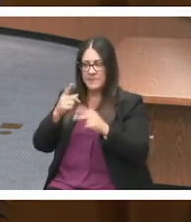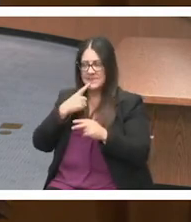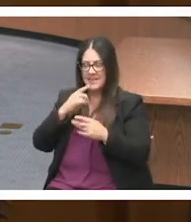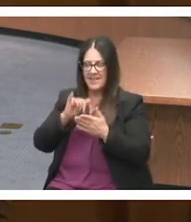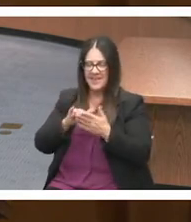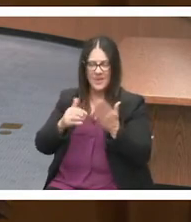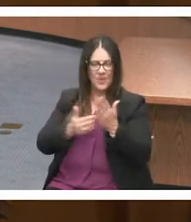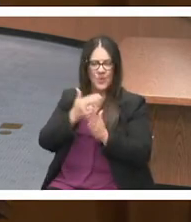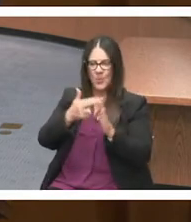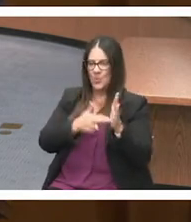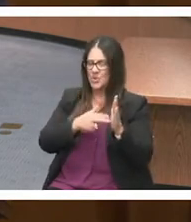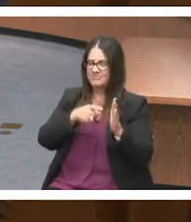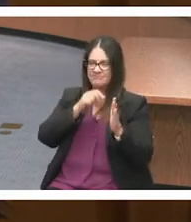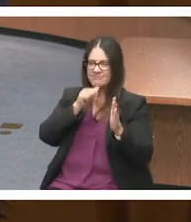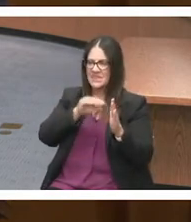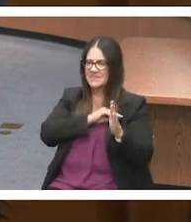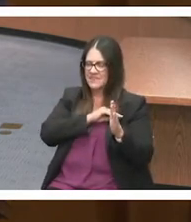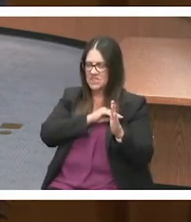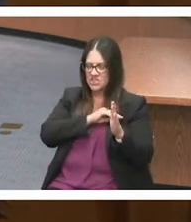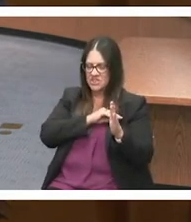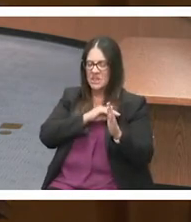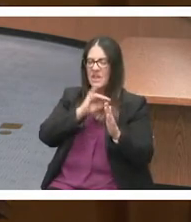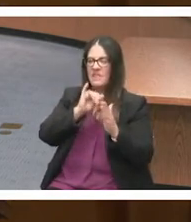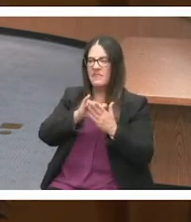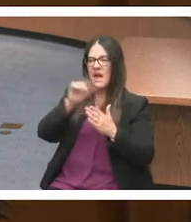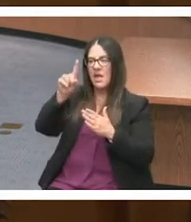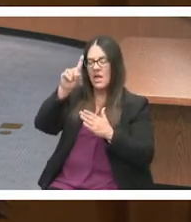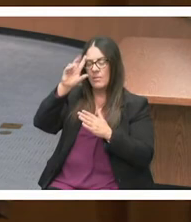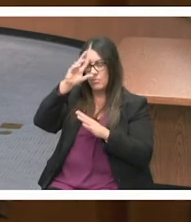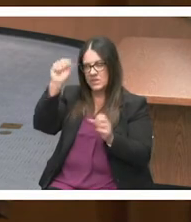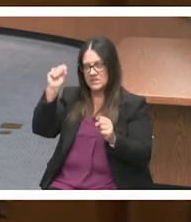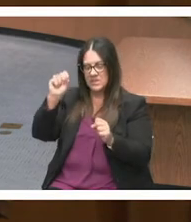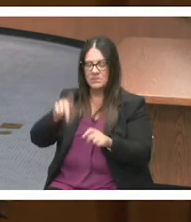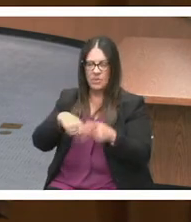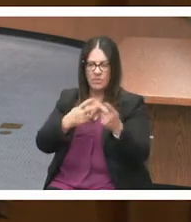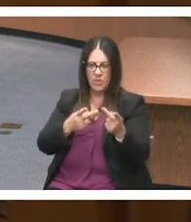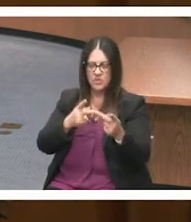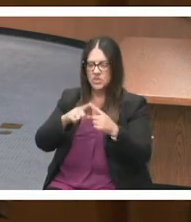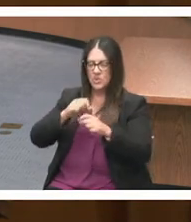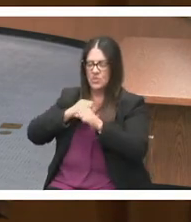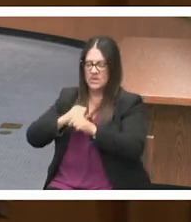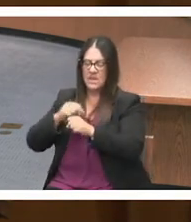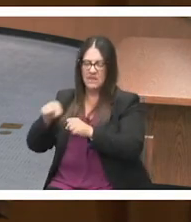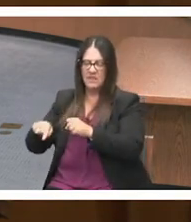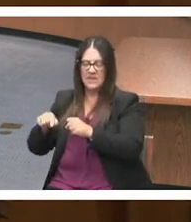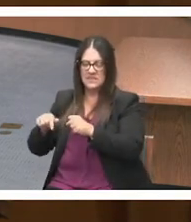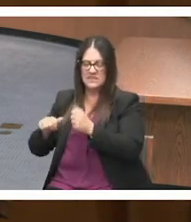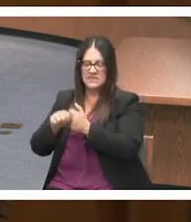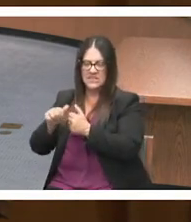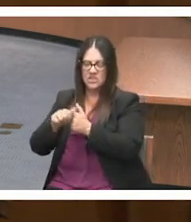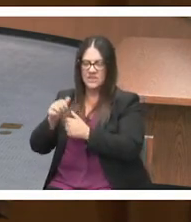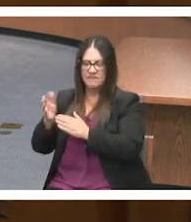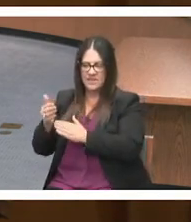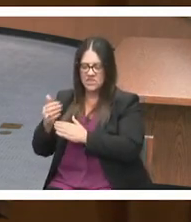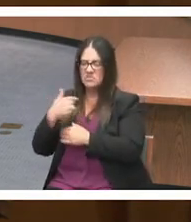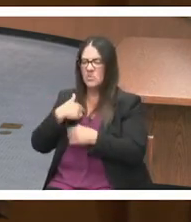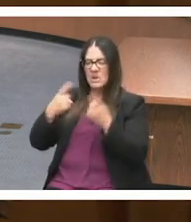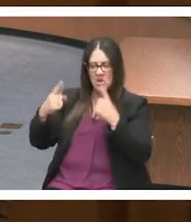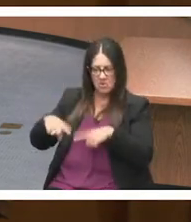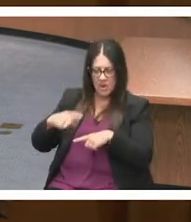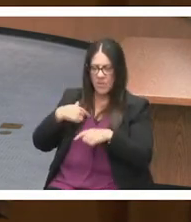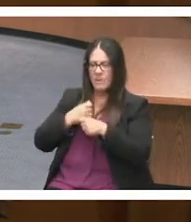insufficient, these new rules proposed by the Trump administration to protect these endangered fish. We agree. We have agreed. We've made